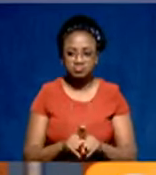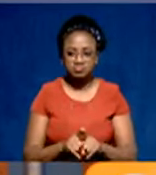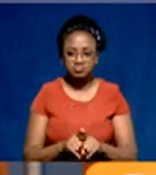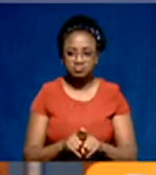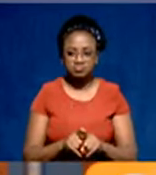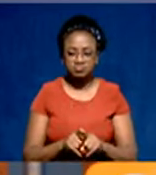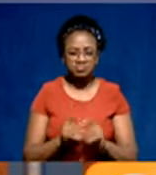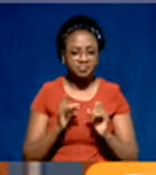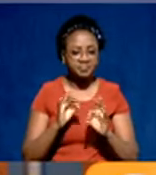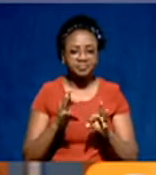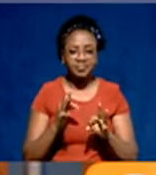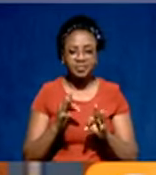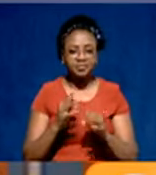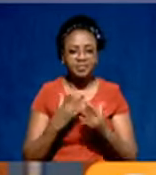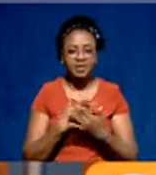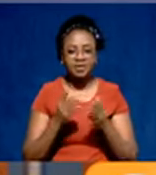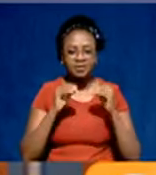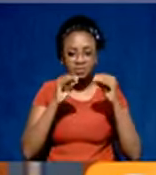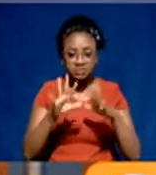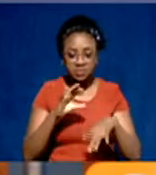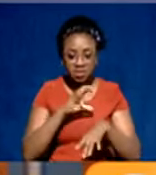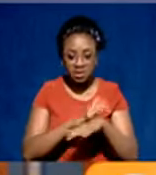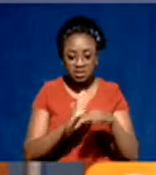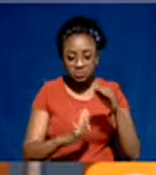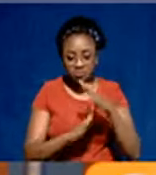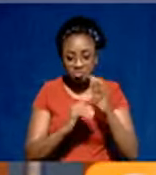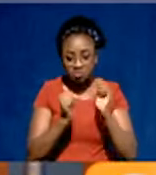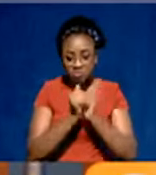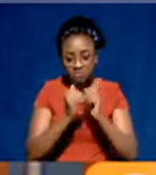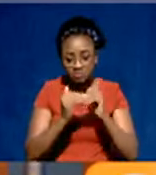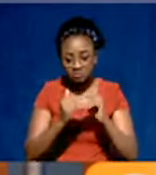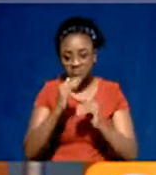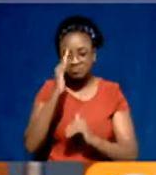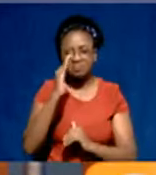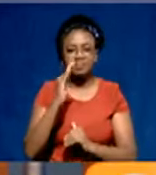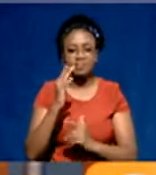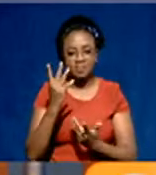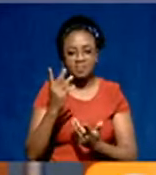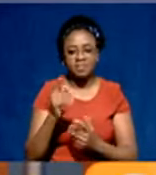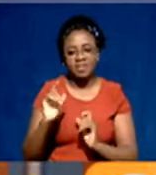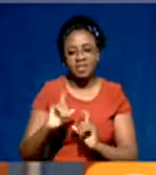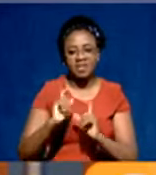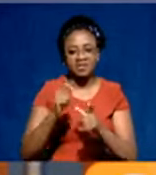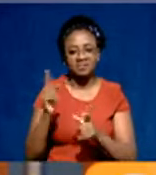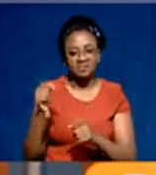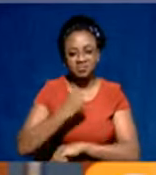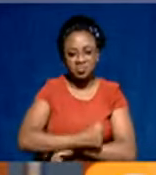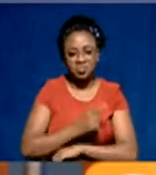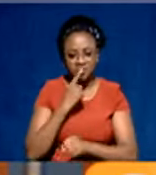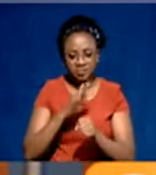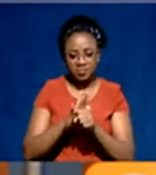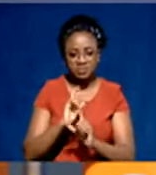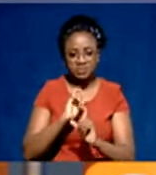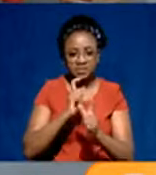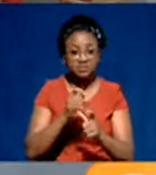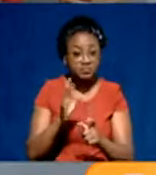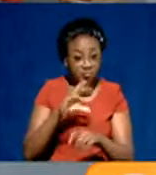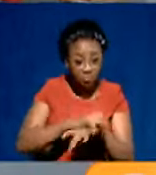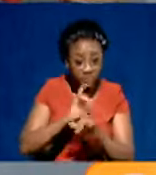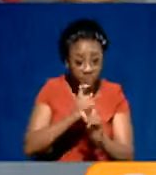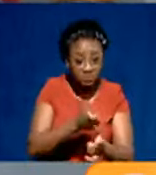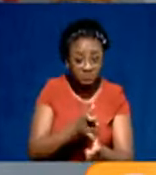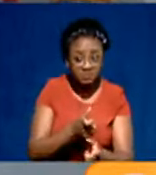somewhere like top 10. I'm glad I've somehow achieved that, and I know it's proud. Did you get any gifts?